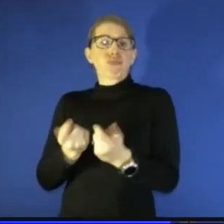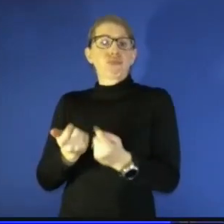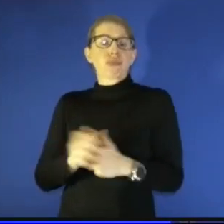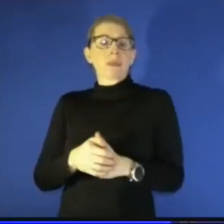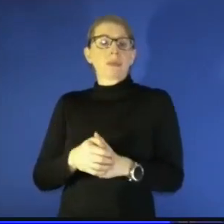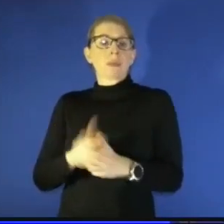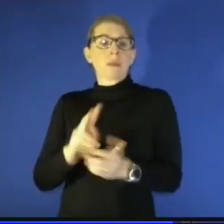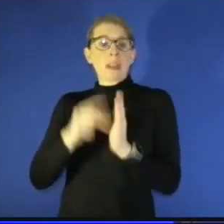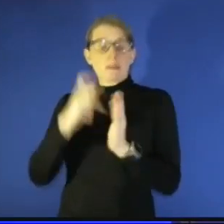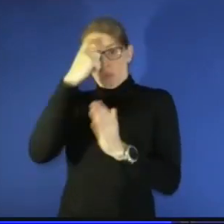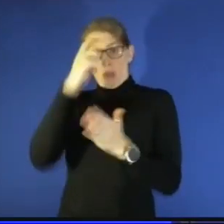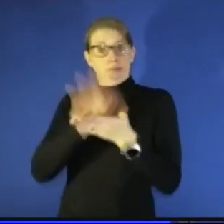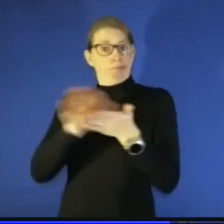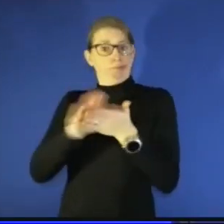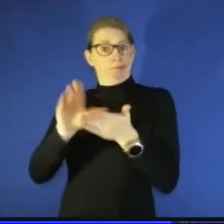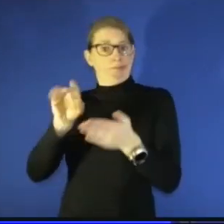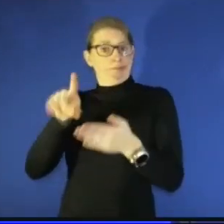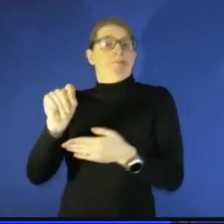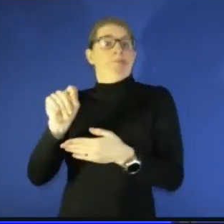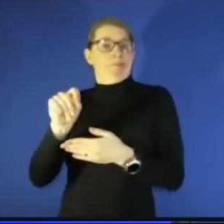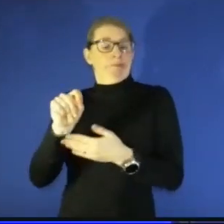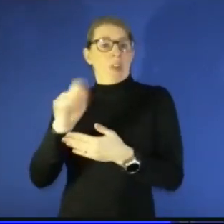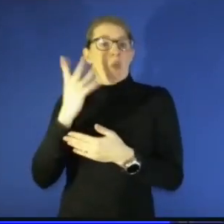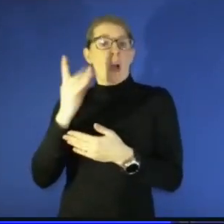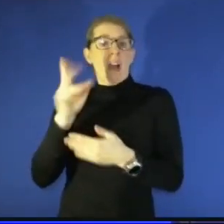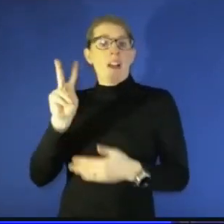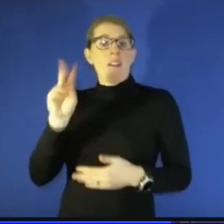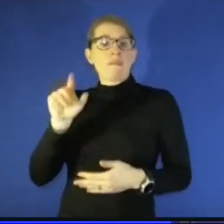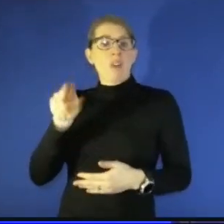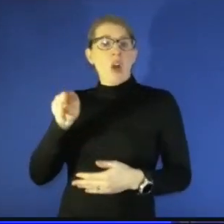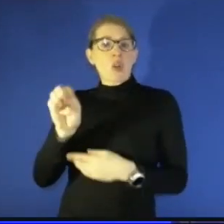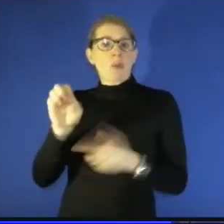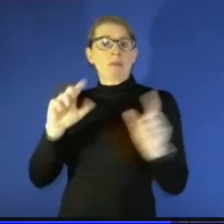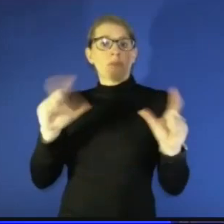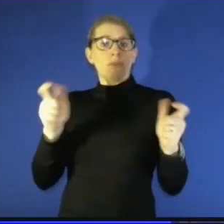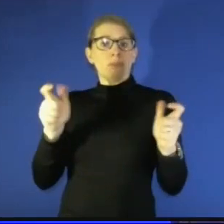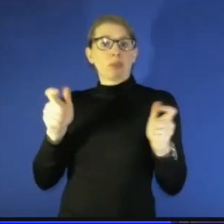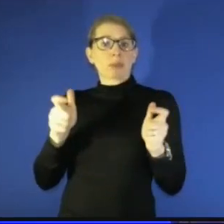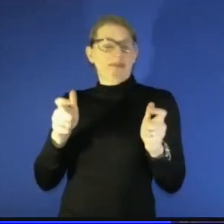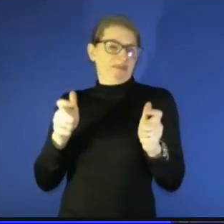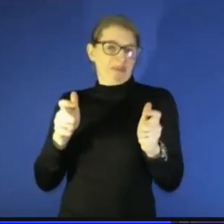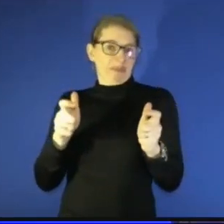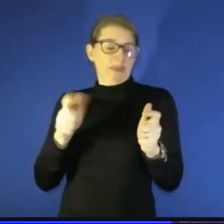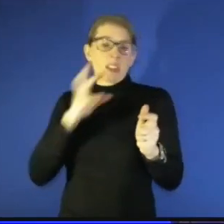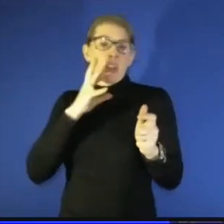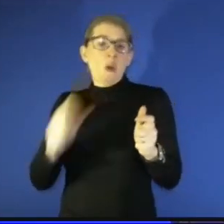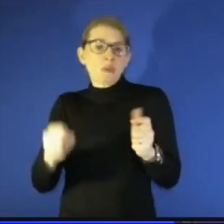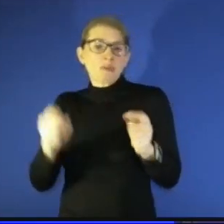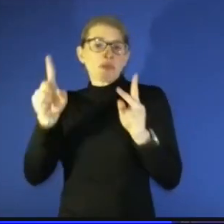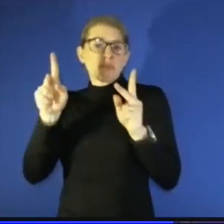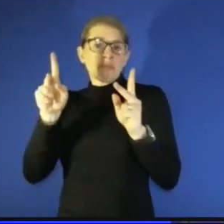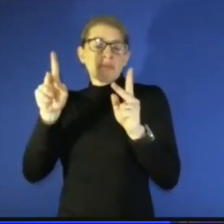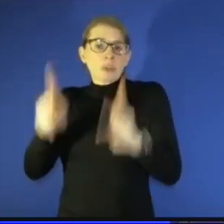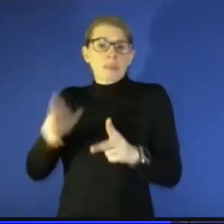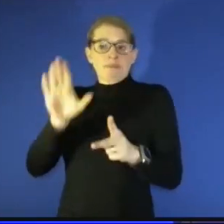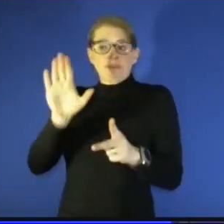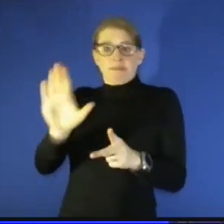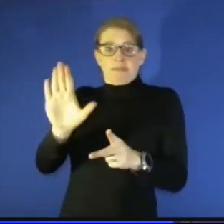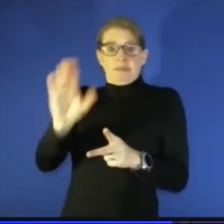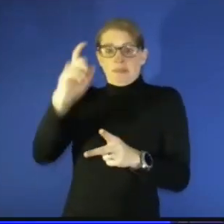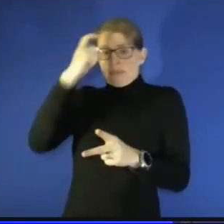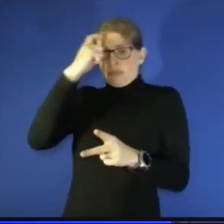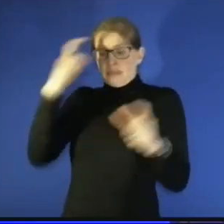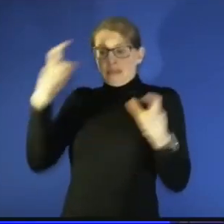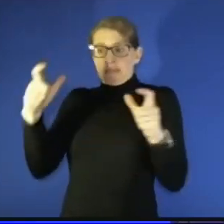overall volume in the brain is decreasing. An elderly person's brain has importantly less volume,